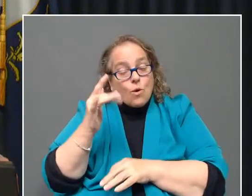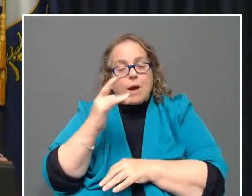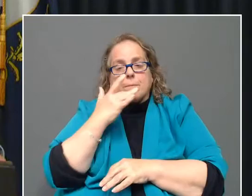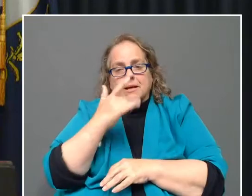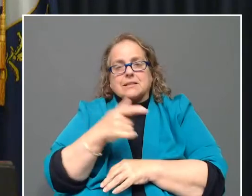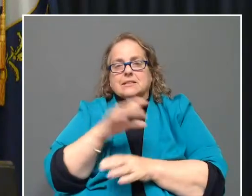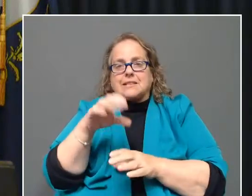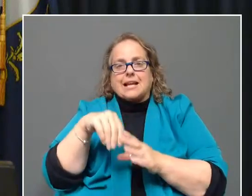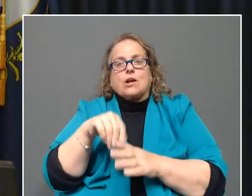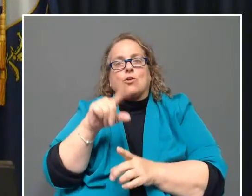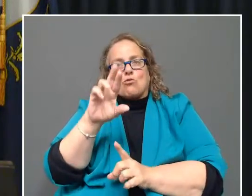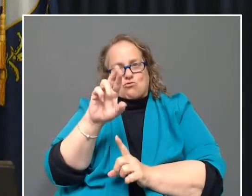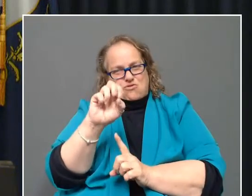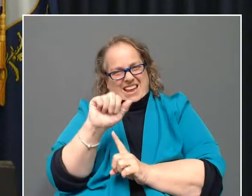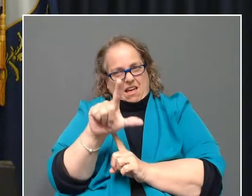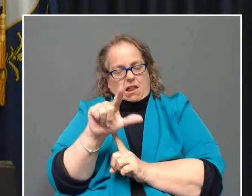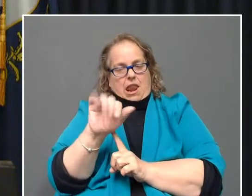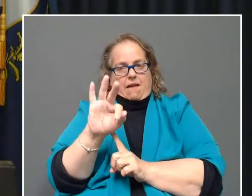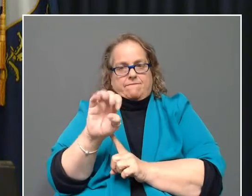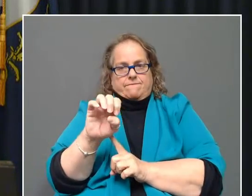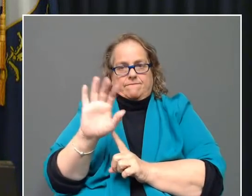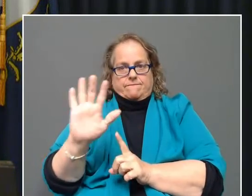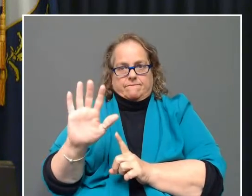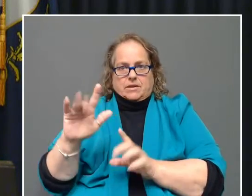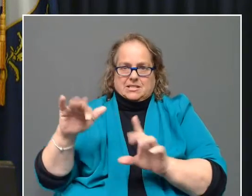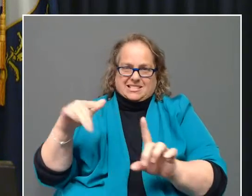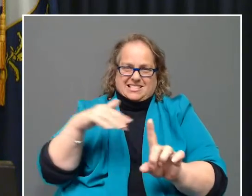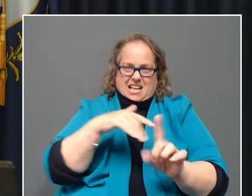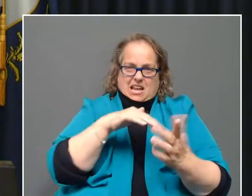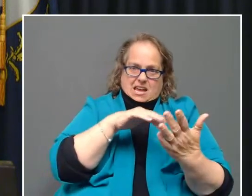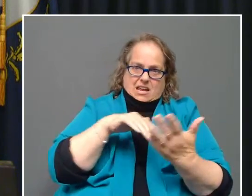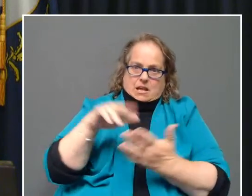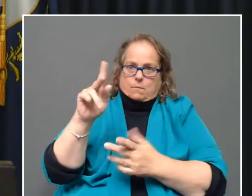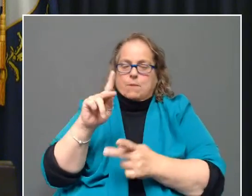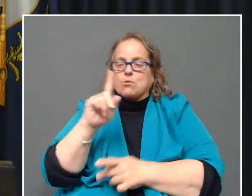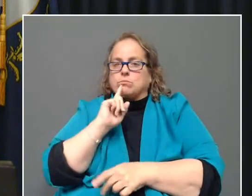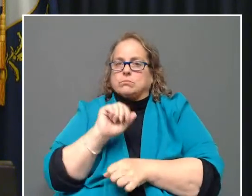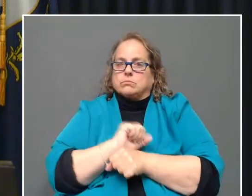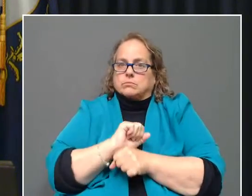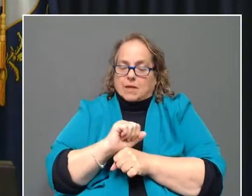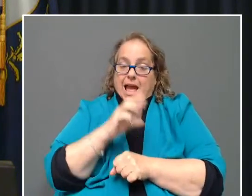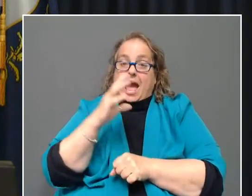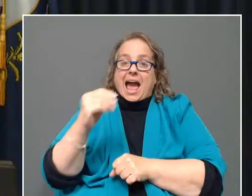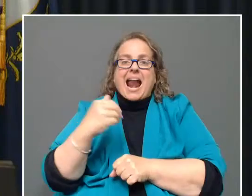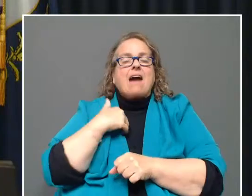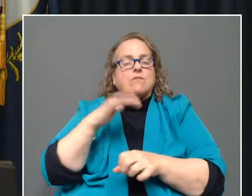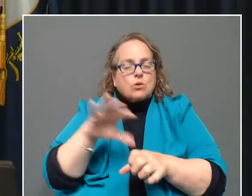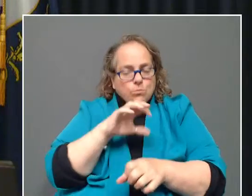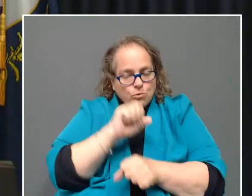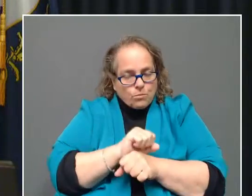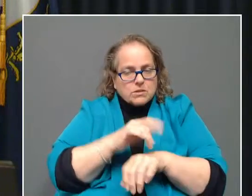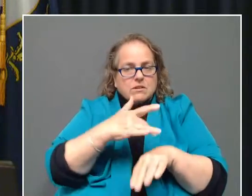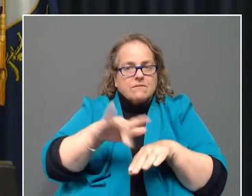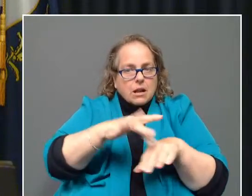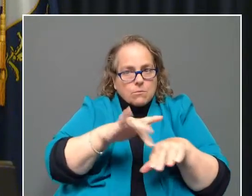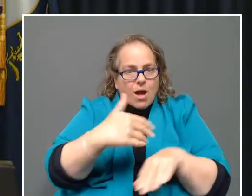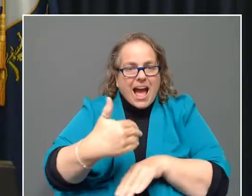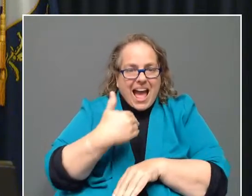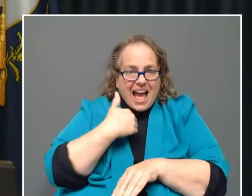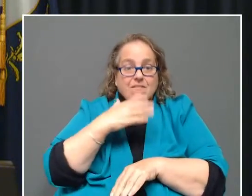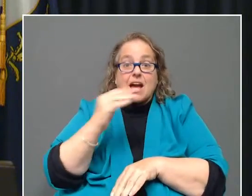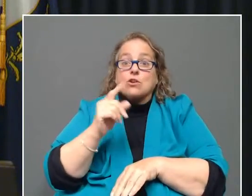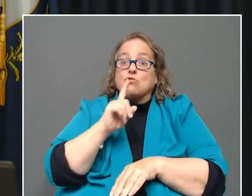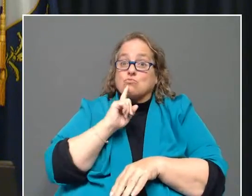life. So there are vaccine appointments available, and real life studies have shown just how